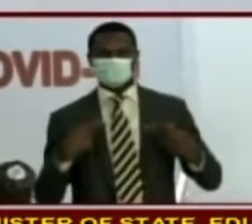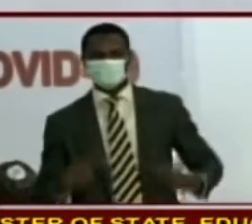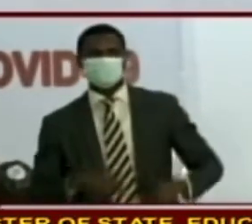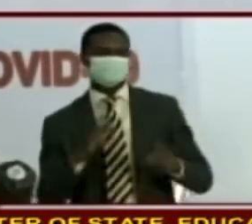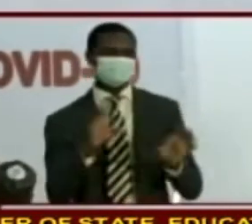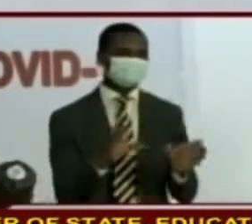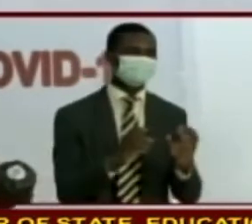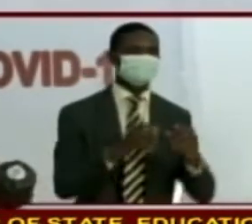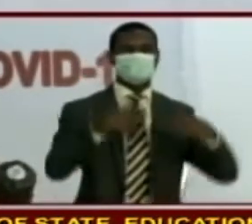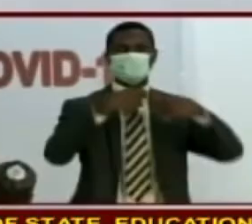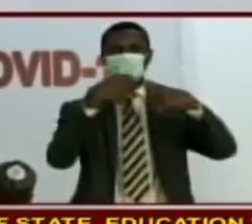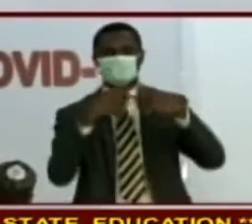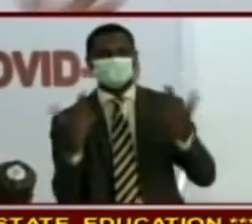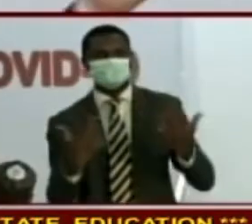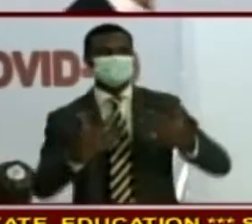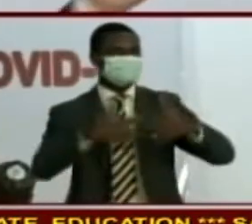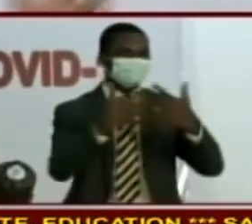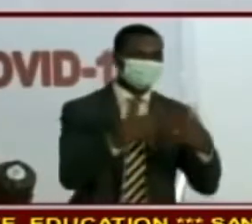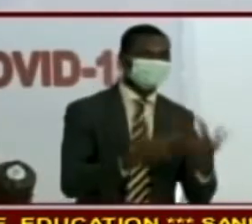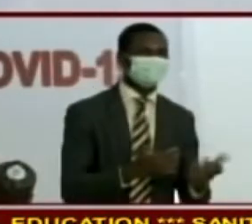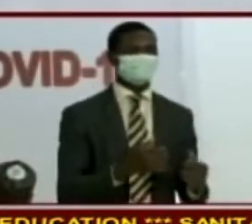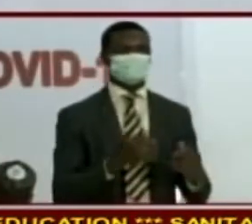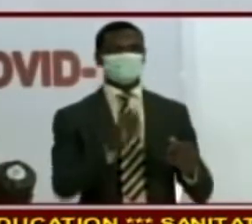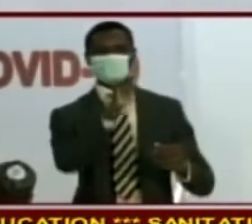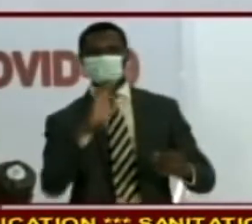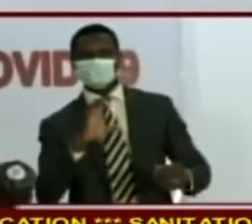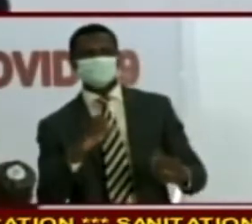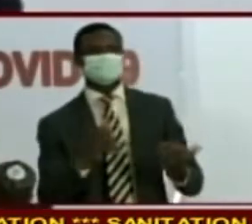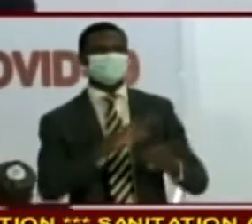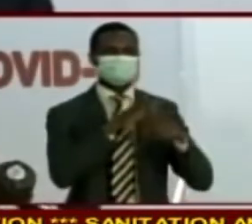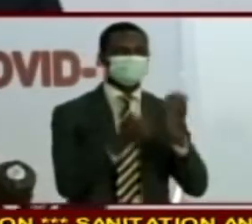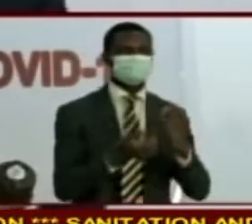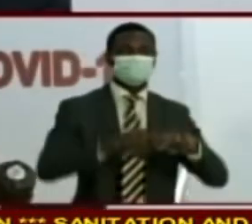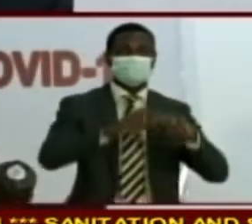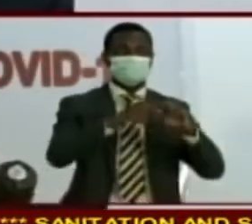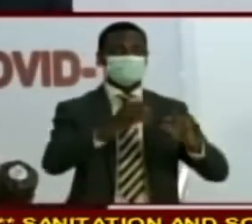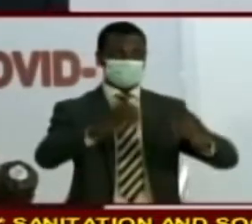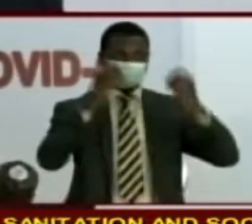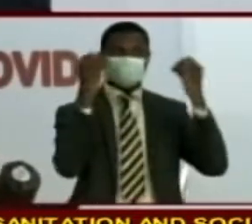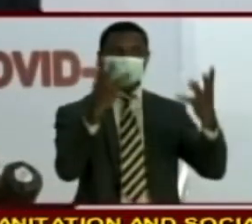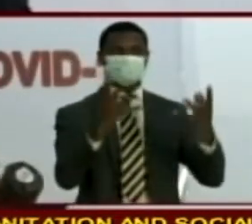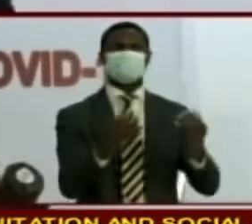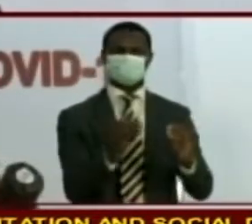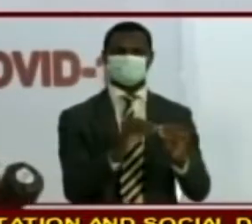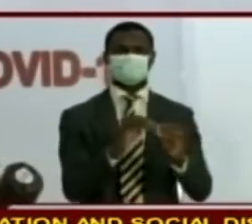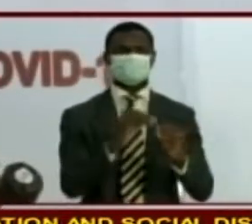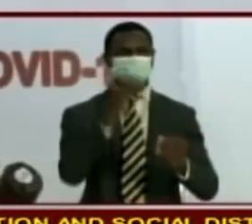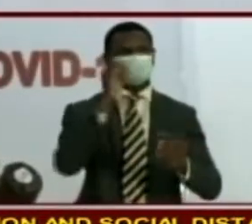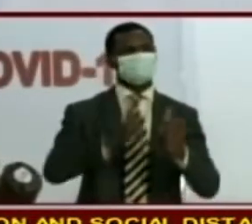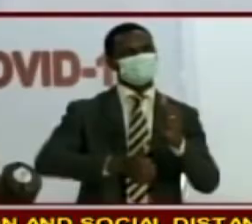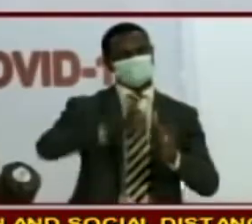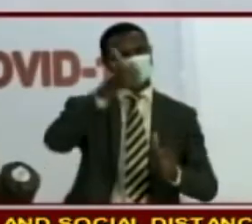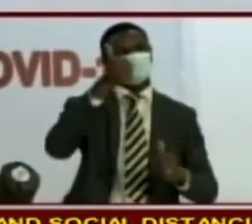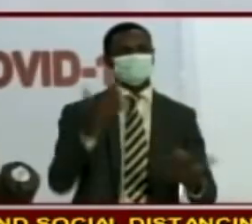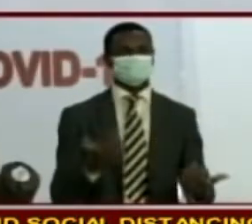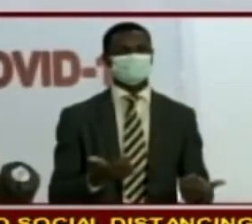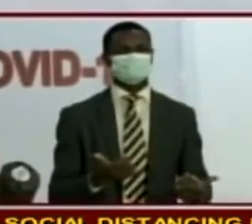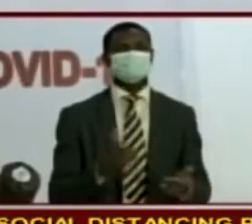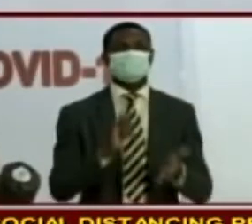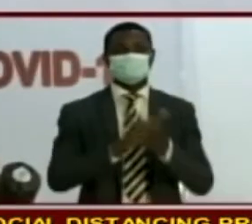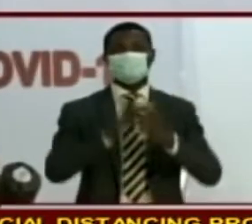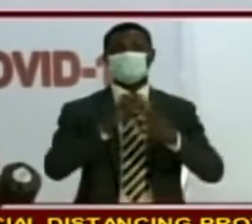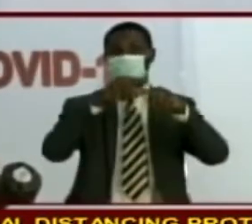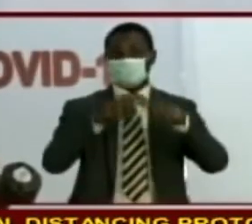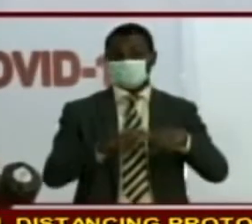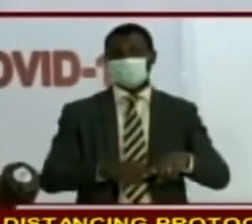the electricity, the generator, the air conditioners, you come up with a completely different set of costs. So it really depends